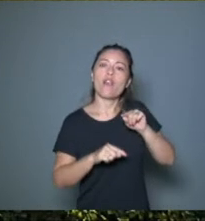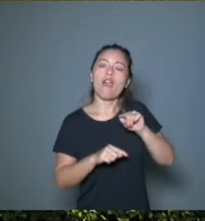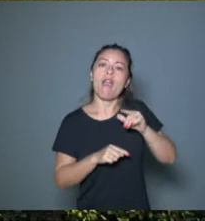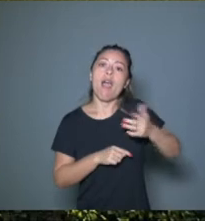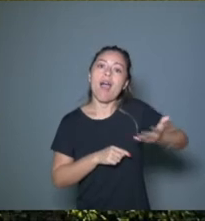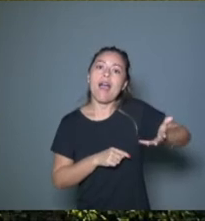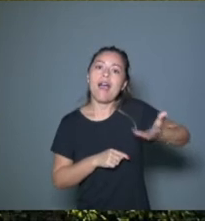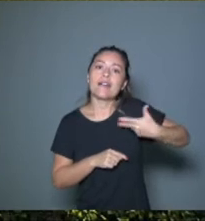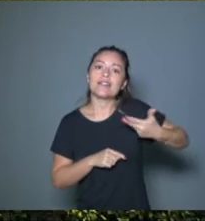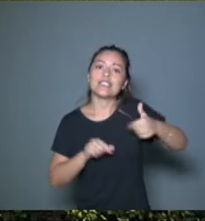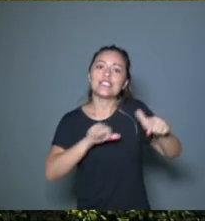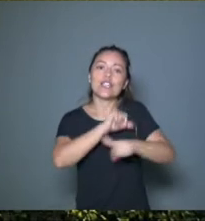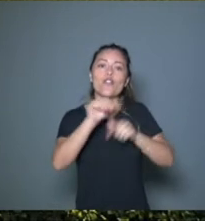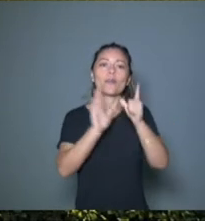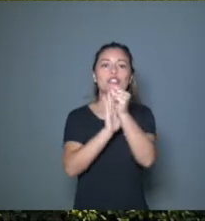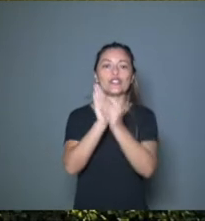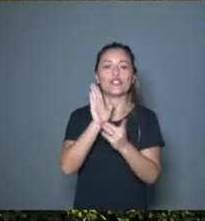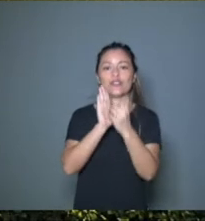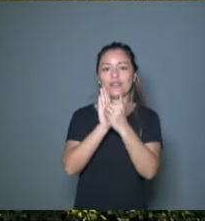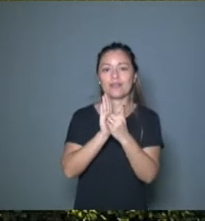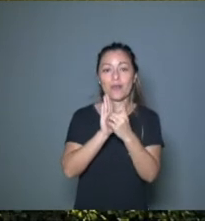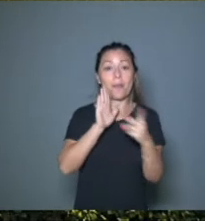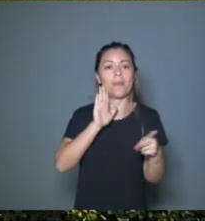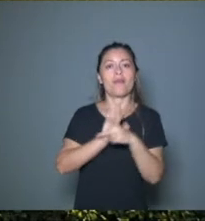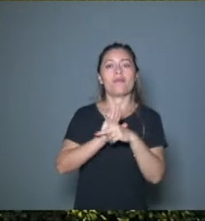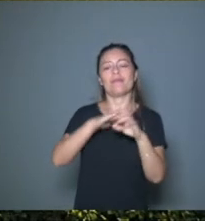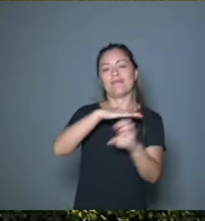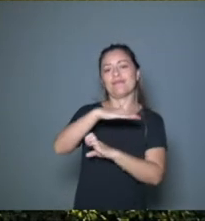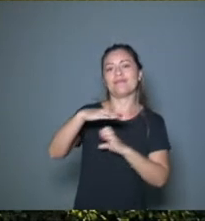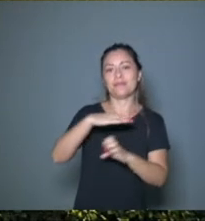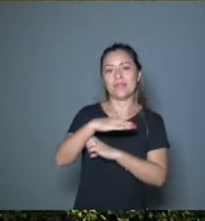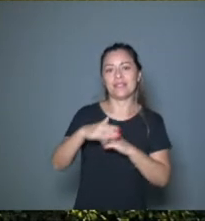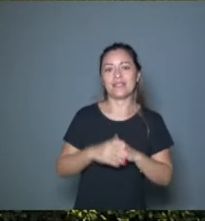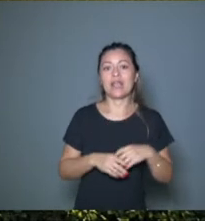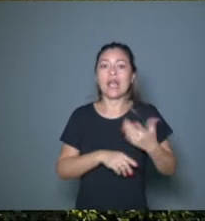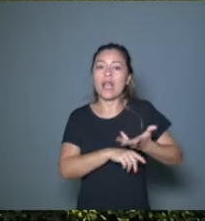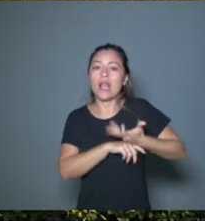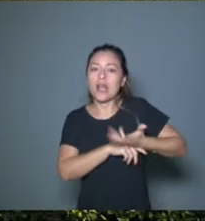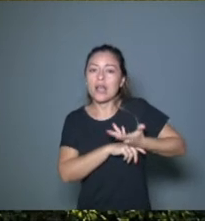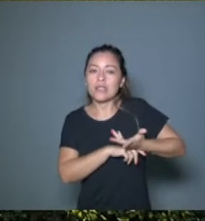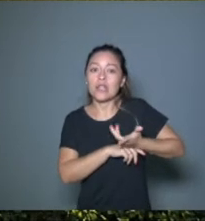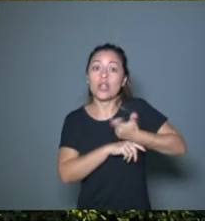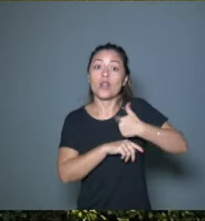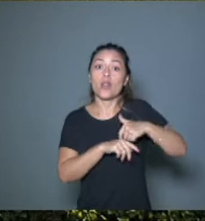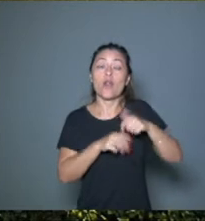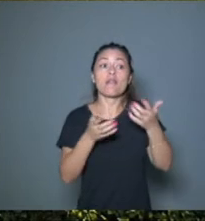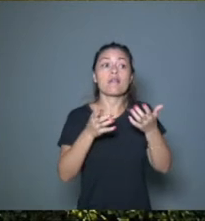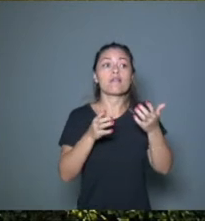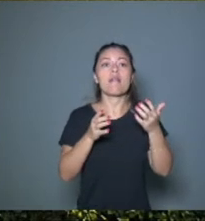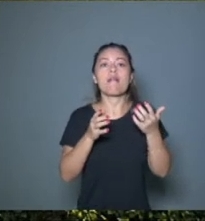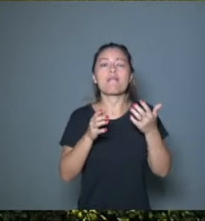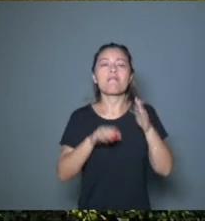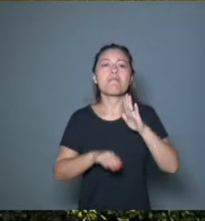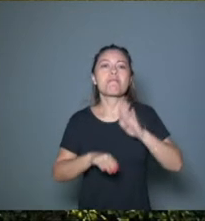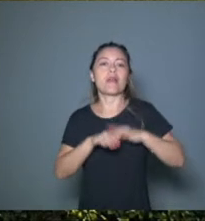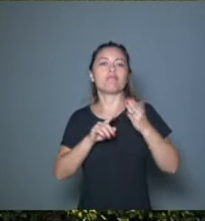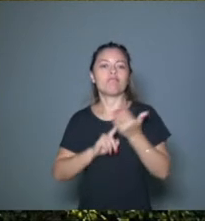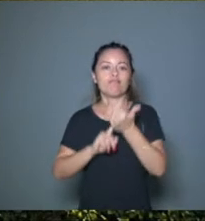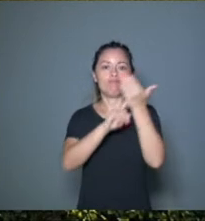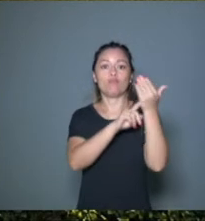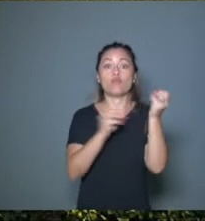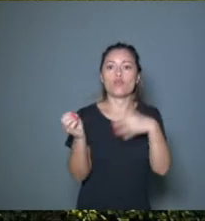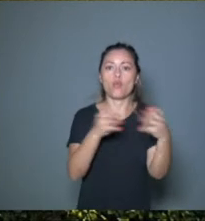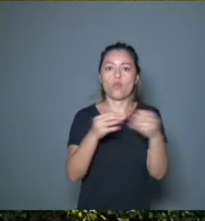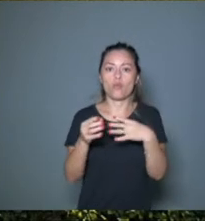teams and programs to speed up the company's digital transformation, speed up the adoption of